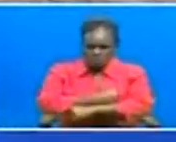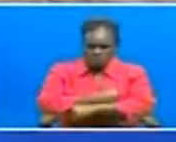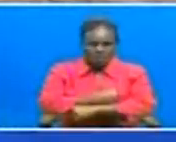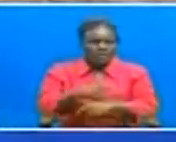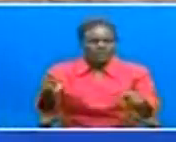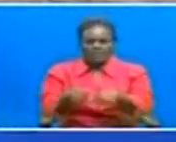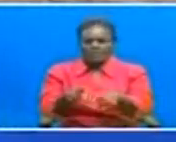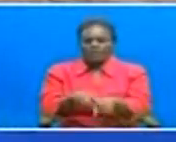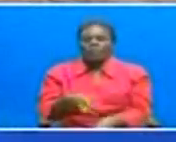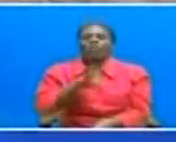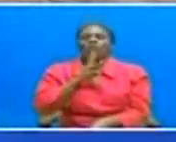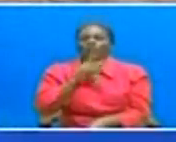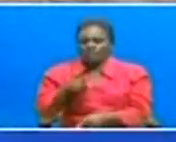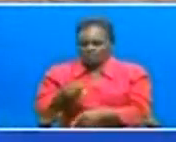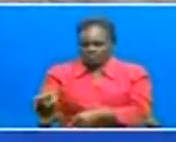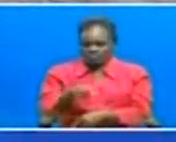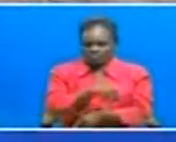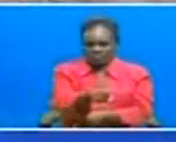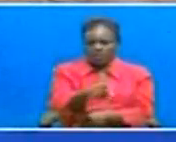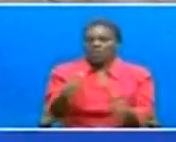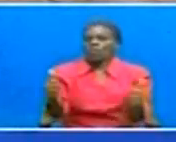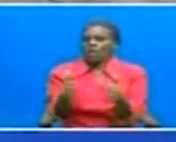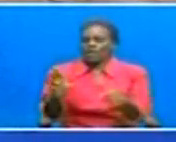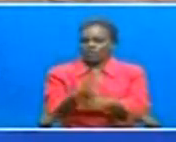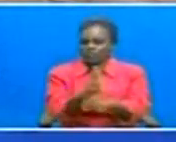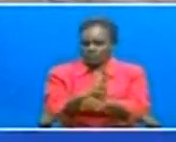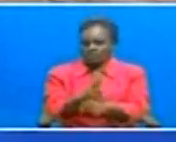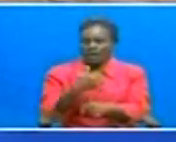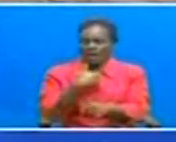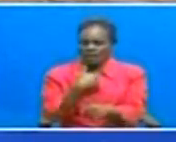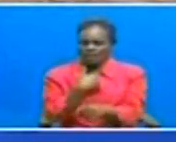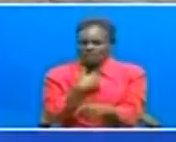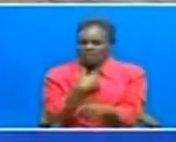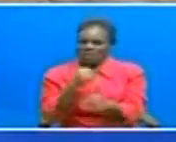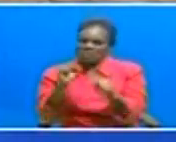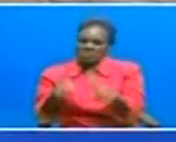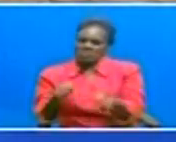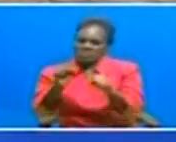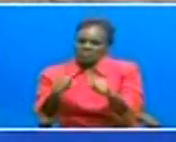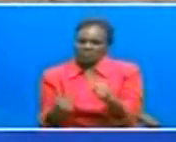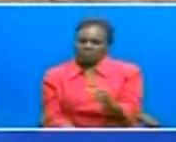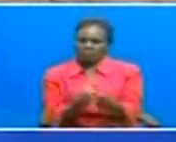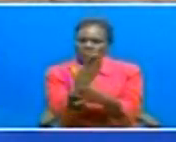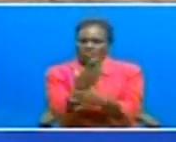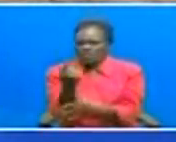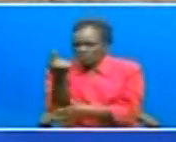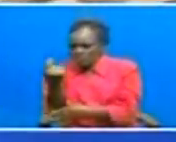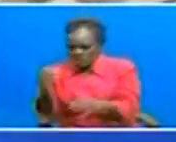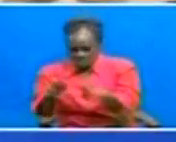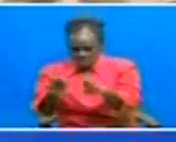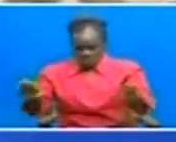drip irrigation system that, when properly designed, maintained and operated, can be a production asset for a small